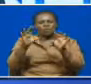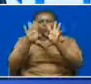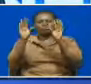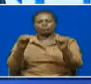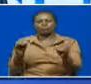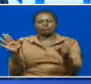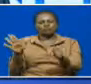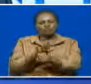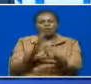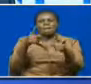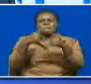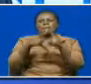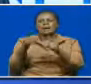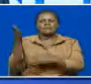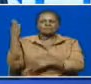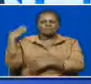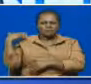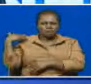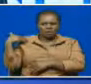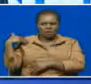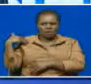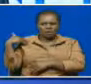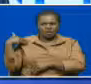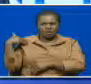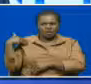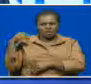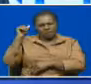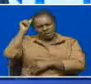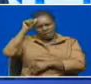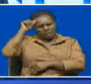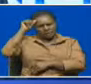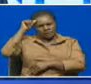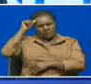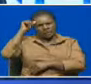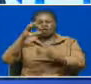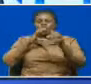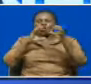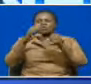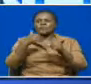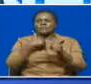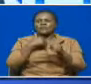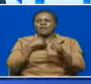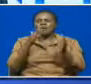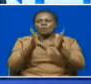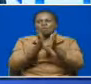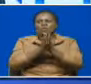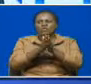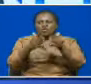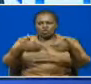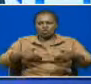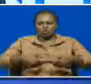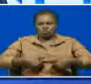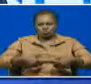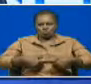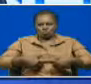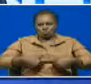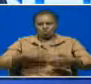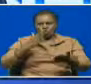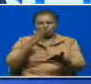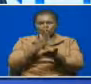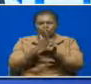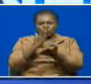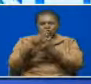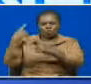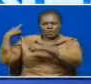it. But earlier on, my co-anchor Ashley Mazuri had a conversation with youth who have actually gone